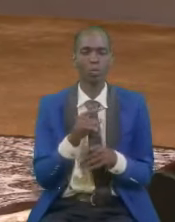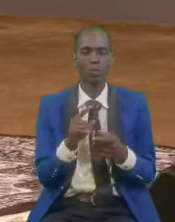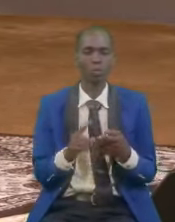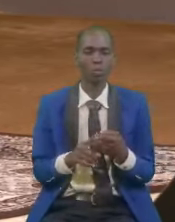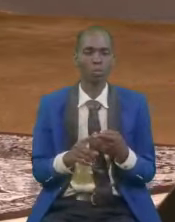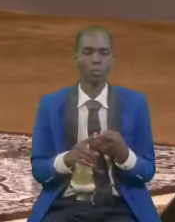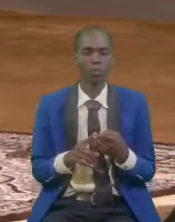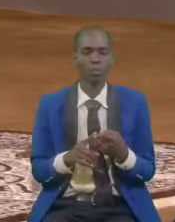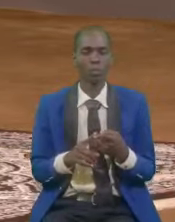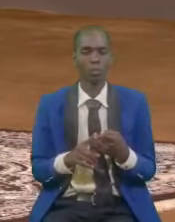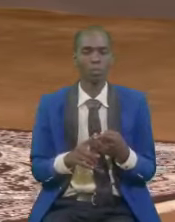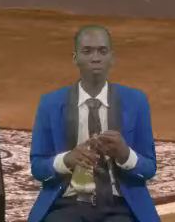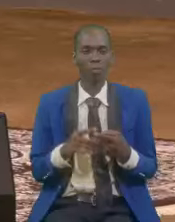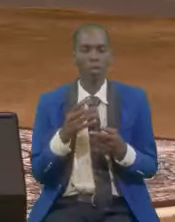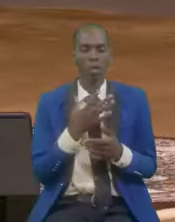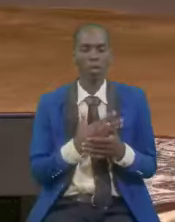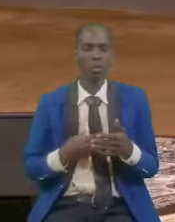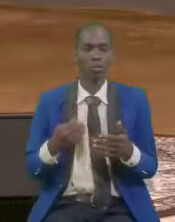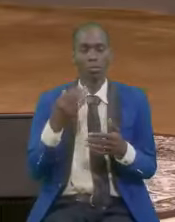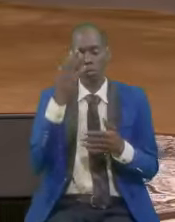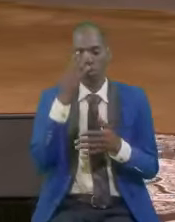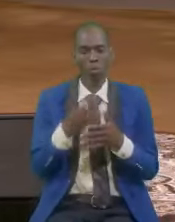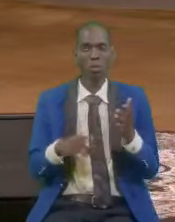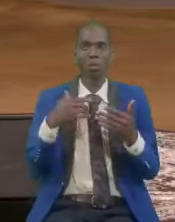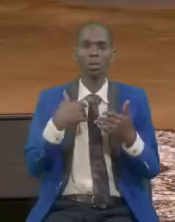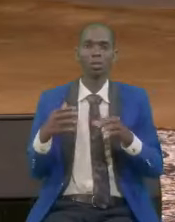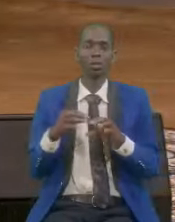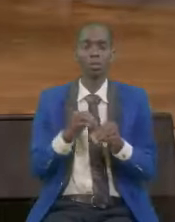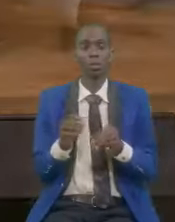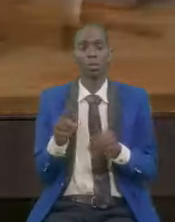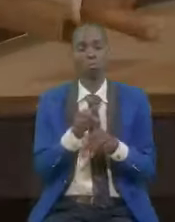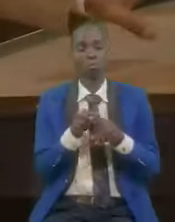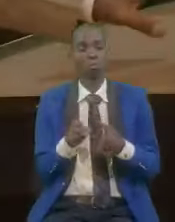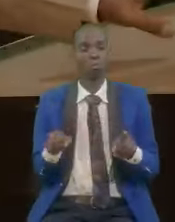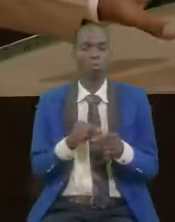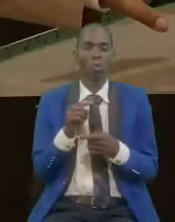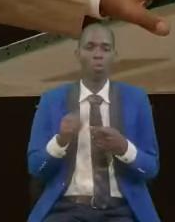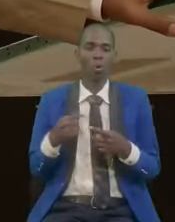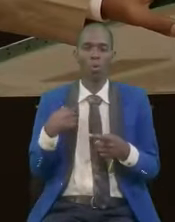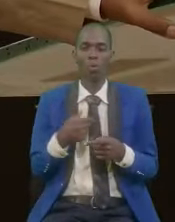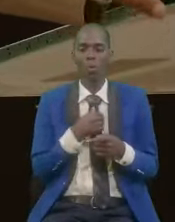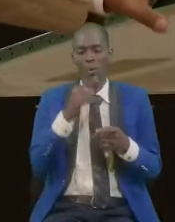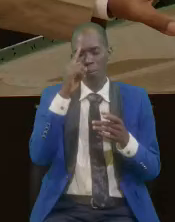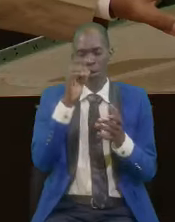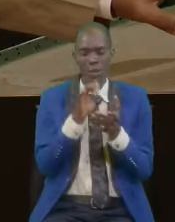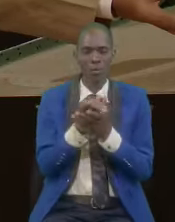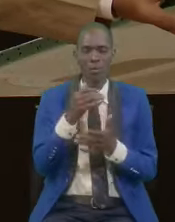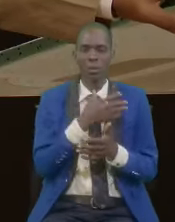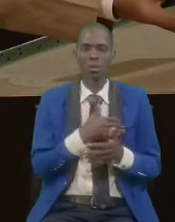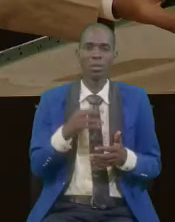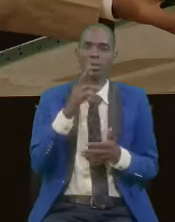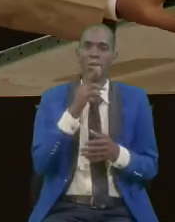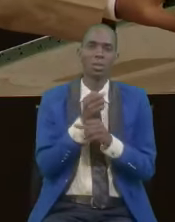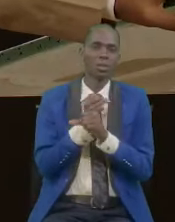the believing, what has it done in them? But when we believe and we are saved, when